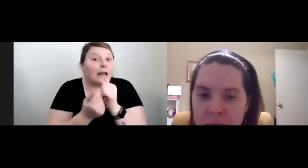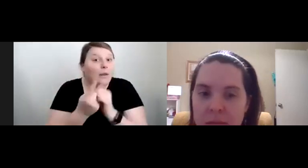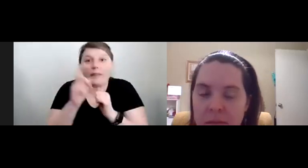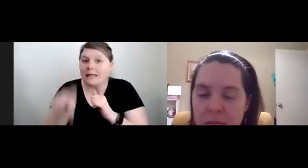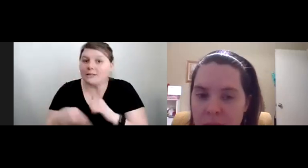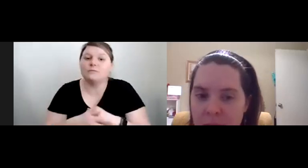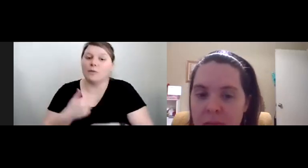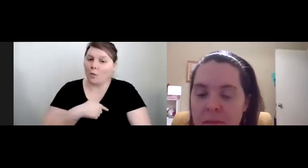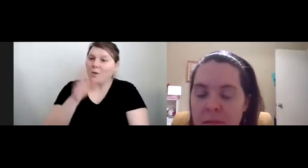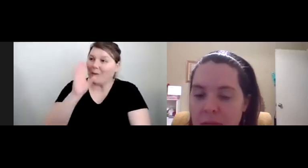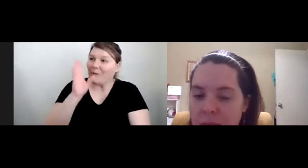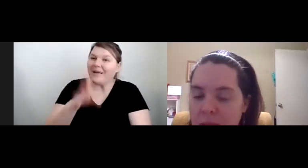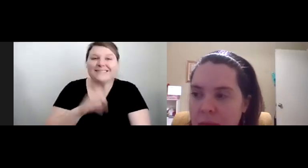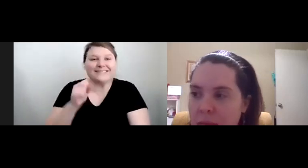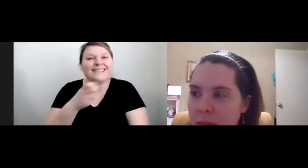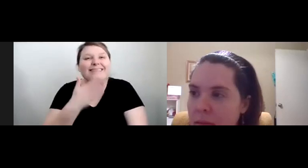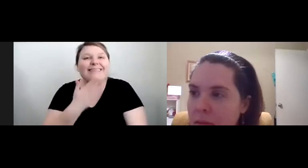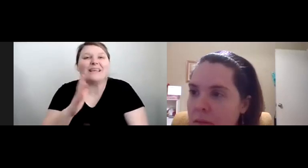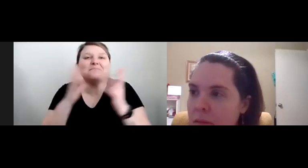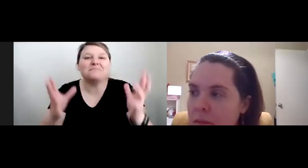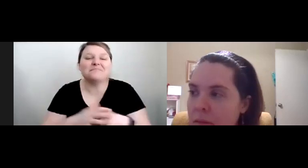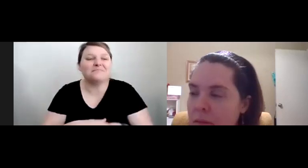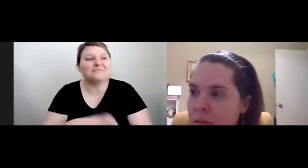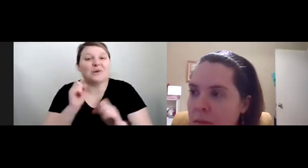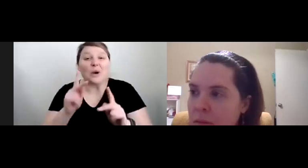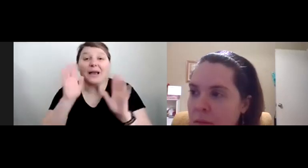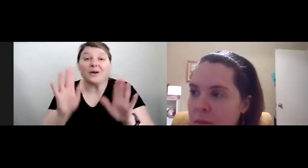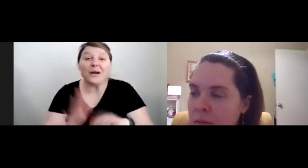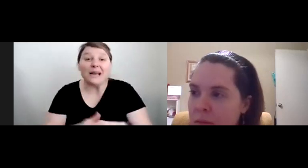we will. Absolutely. Okay. Thank you very much. Okay, great.